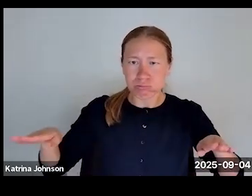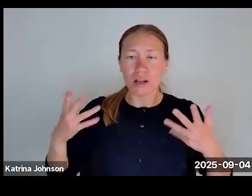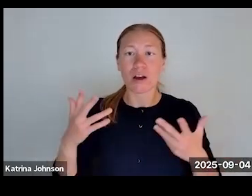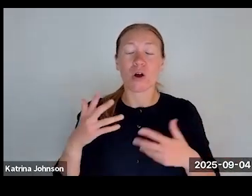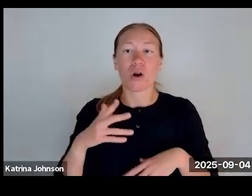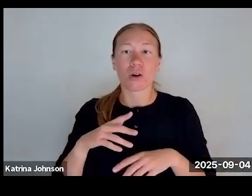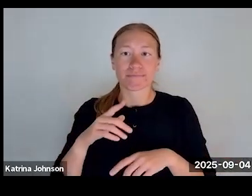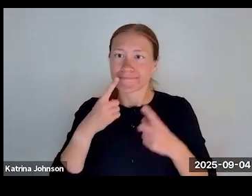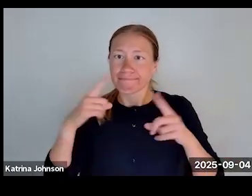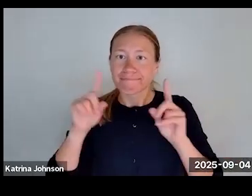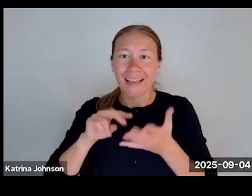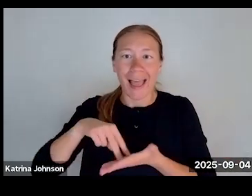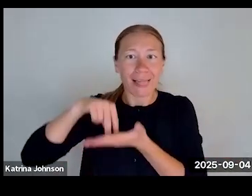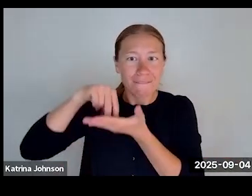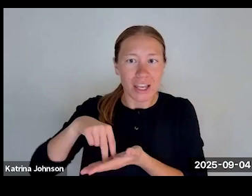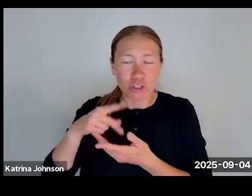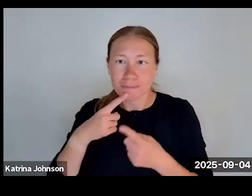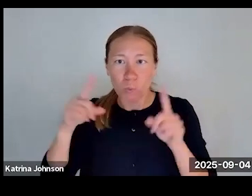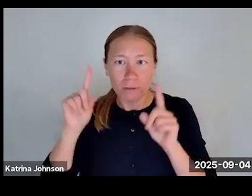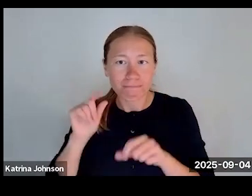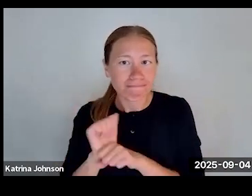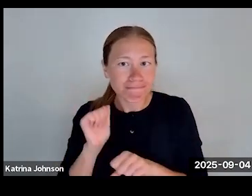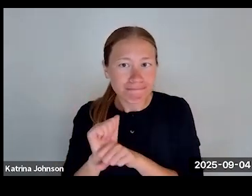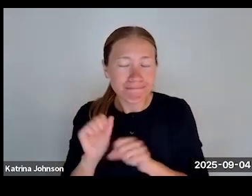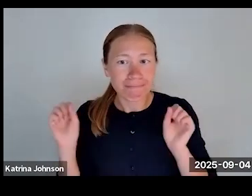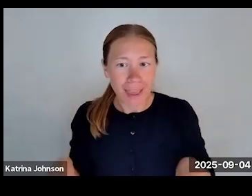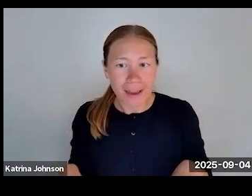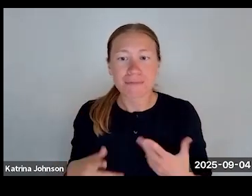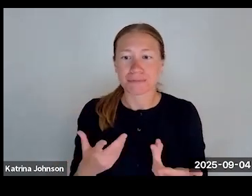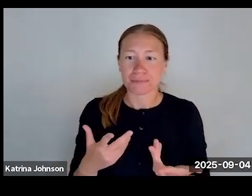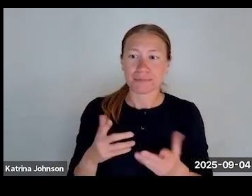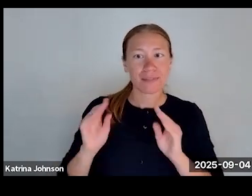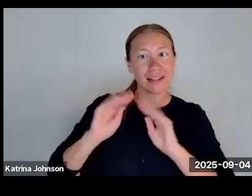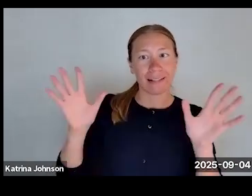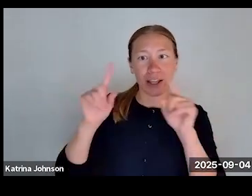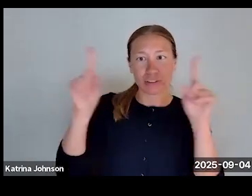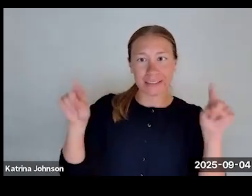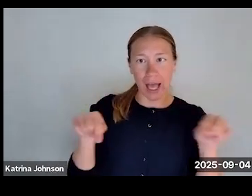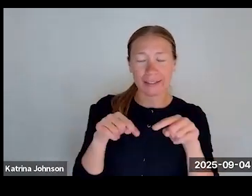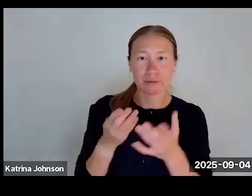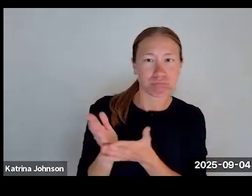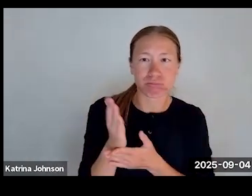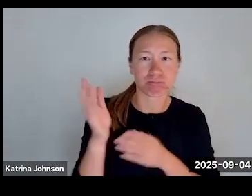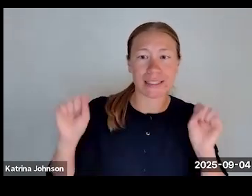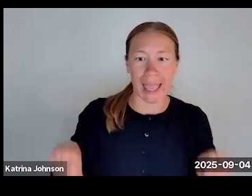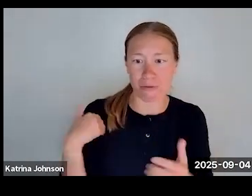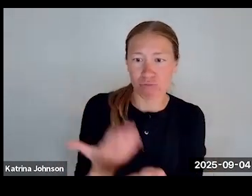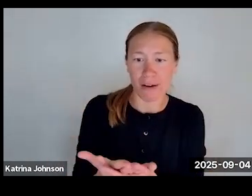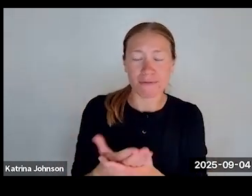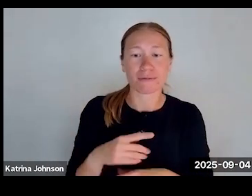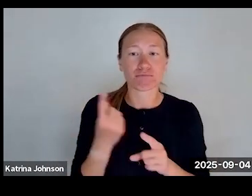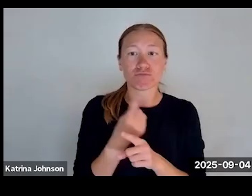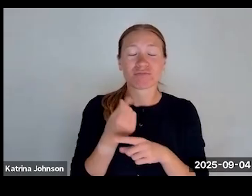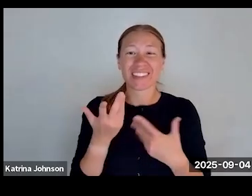elevators, accessible restrooms, and clear wayfinding signs. Importantly, accessible seating should never